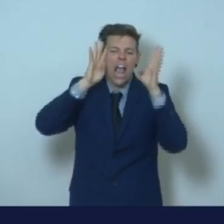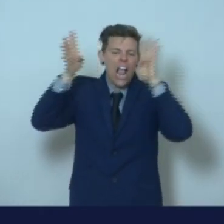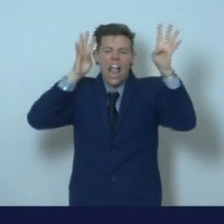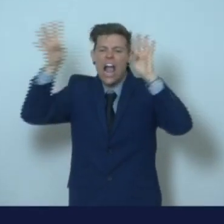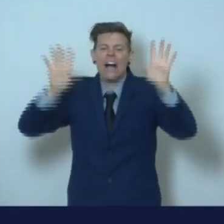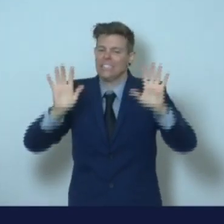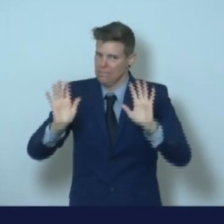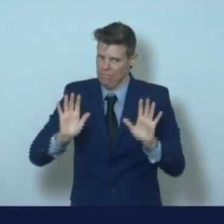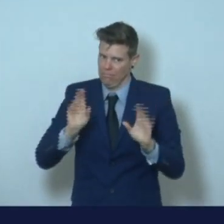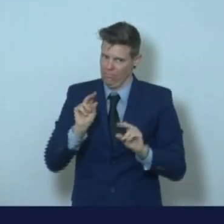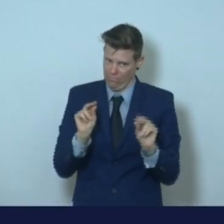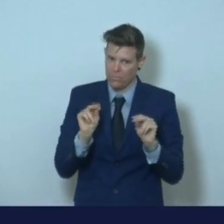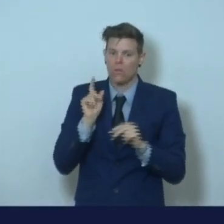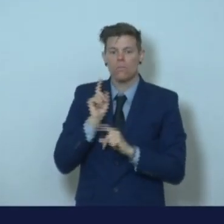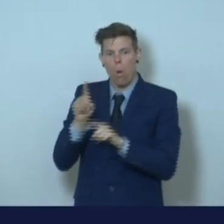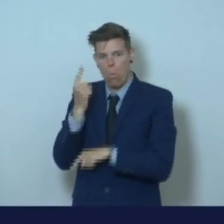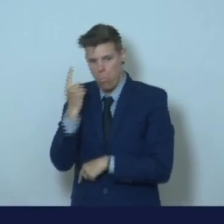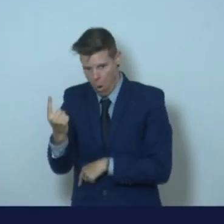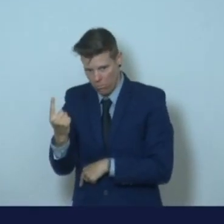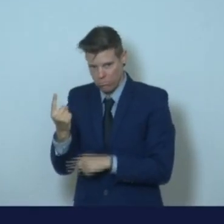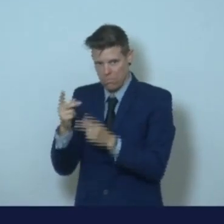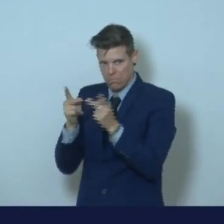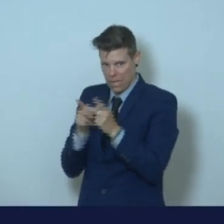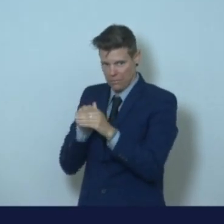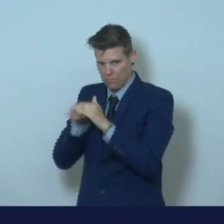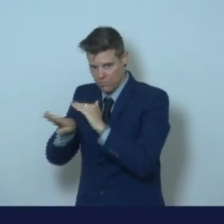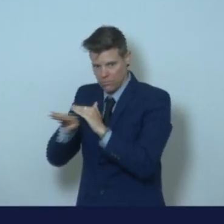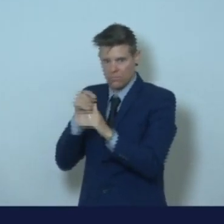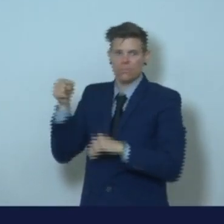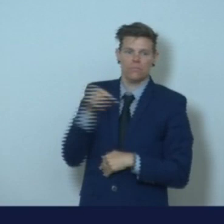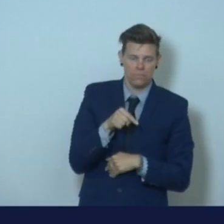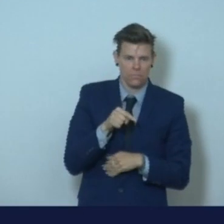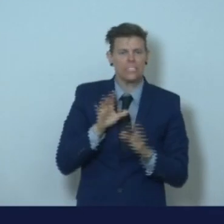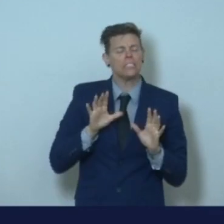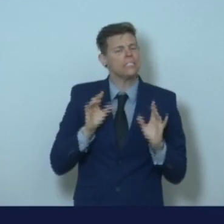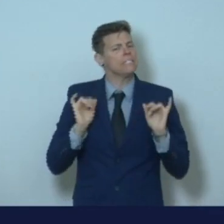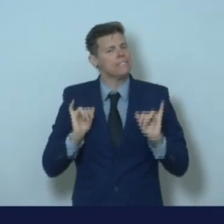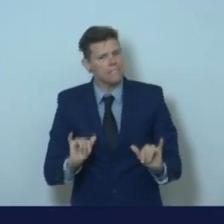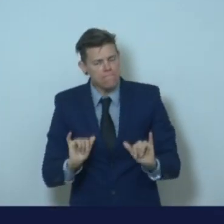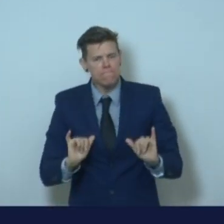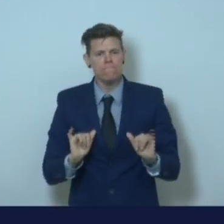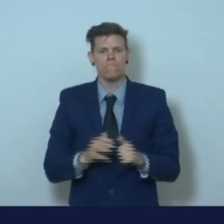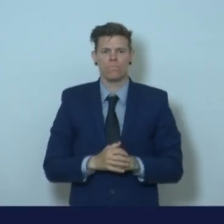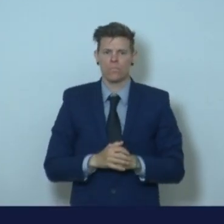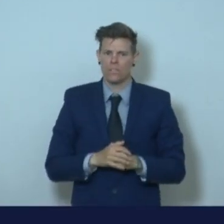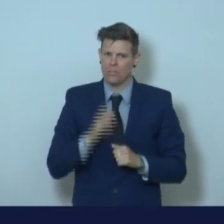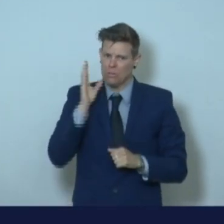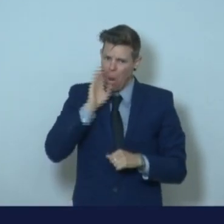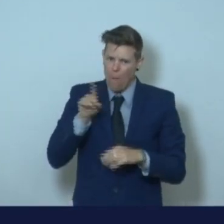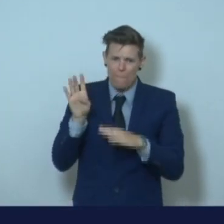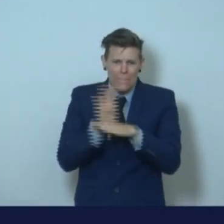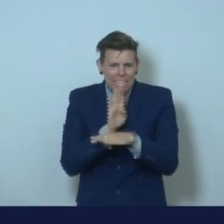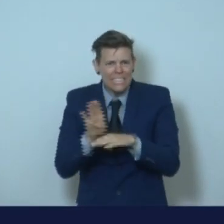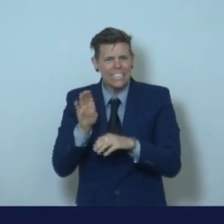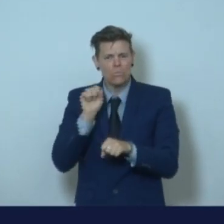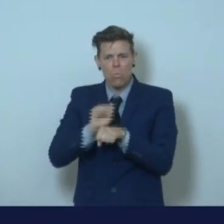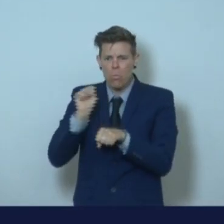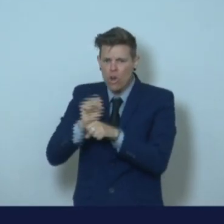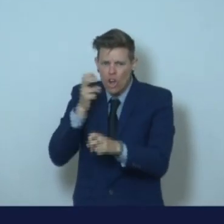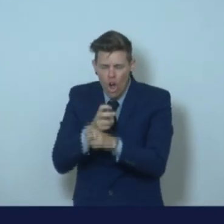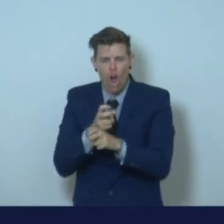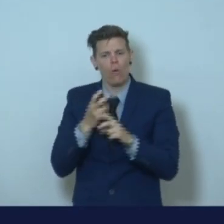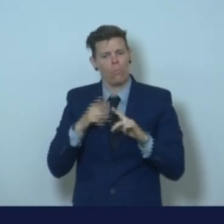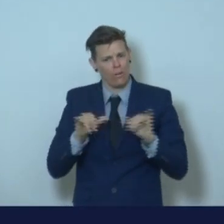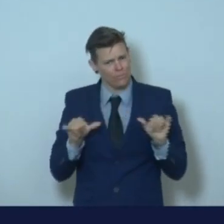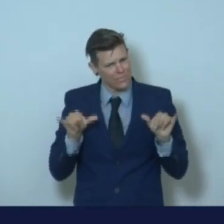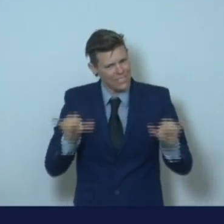great advertising, but it really is consistent. We know our businesses are working hard to be safe. I have no doubt